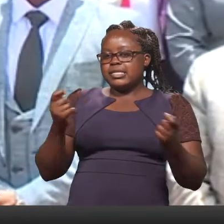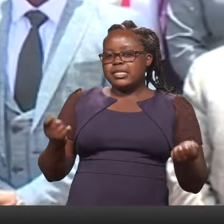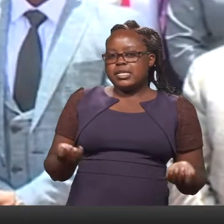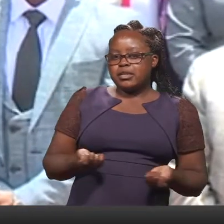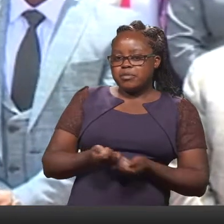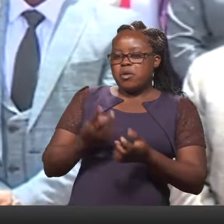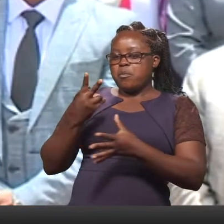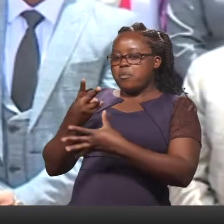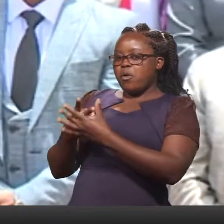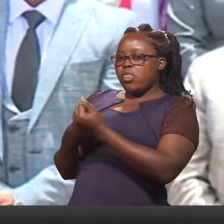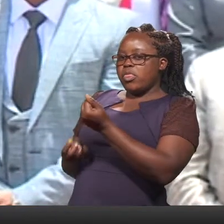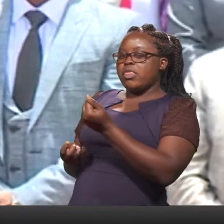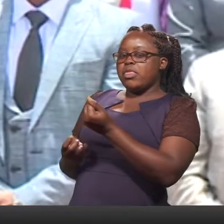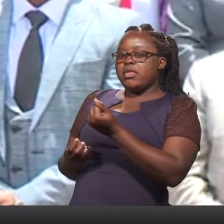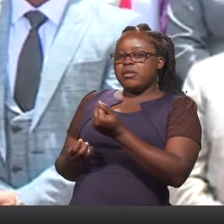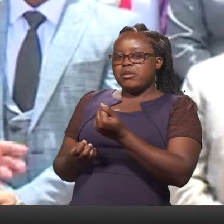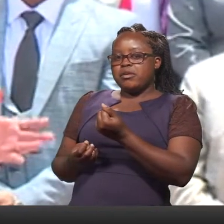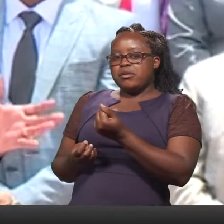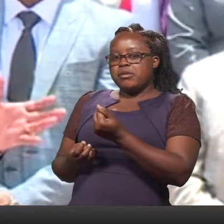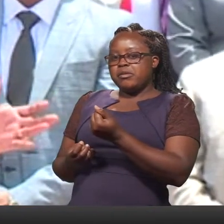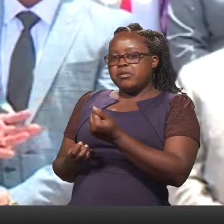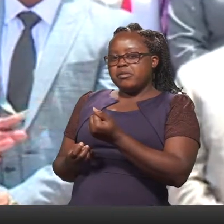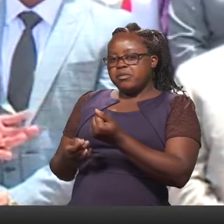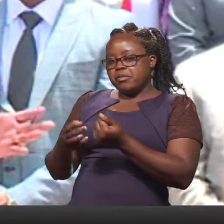the team, both of them, for